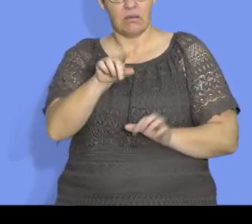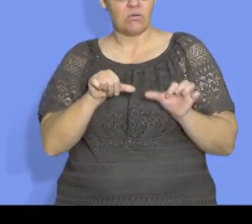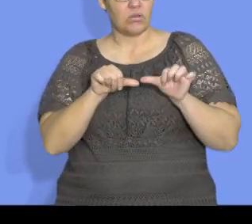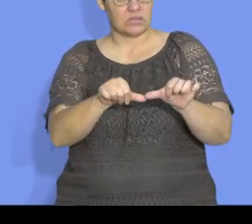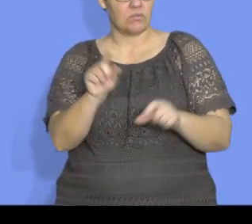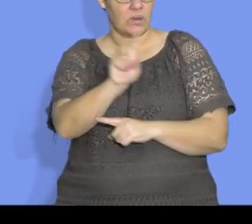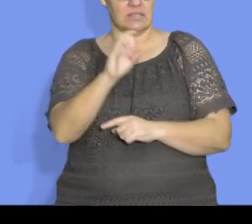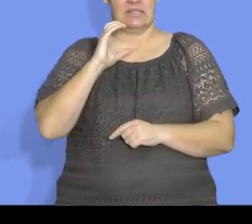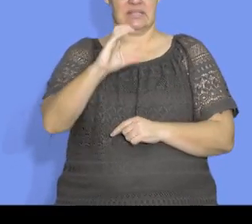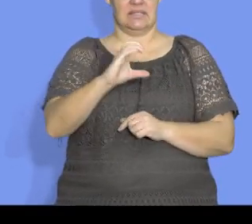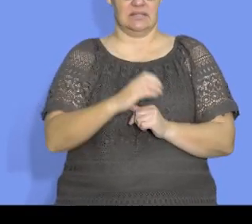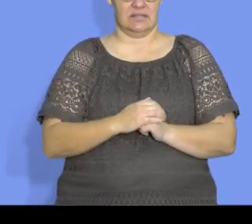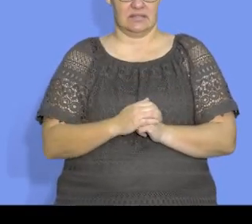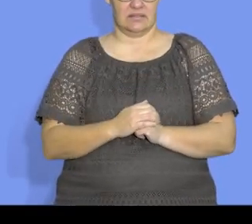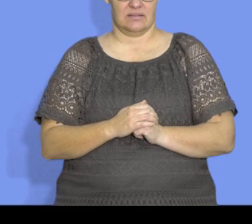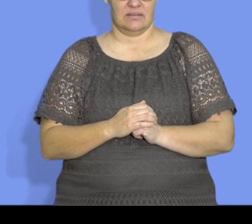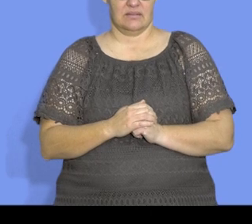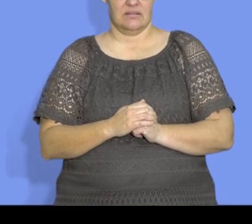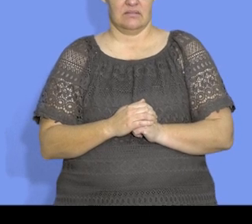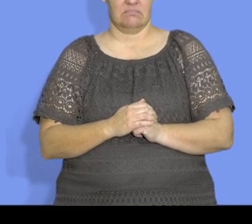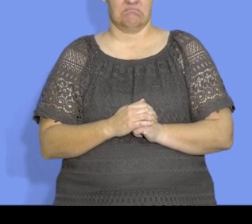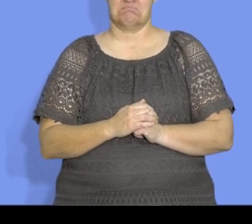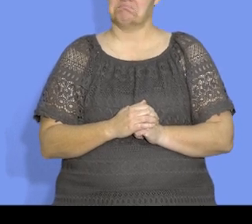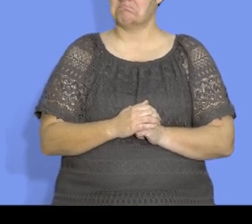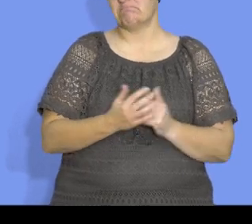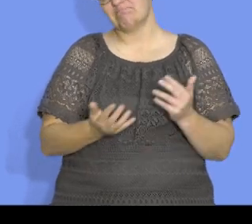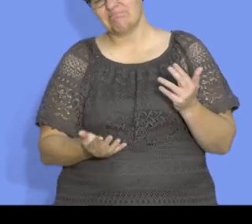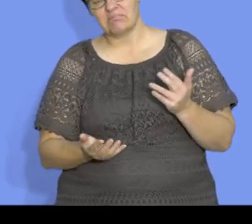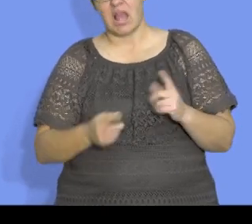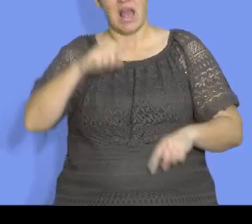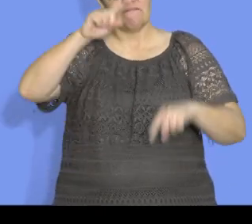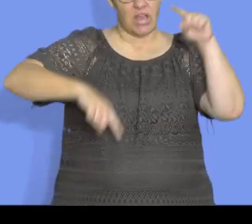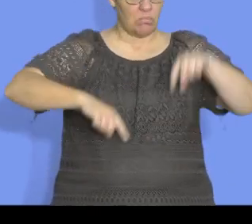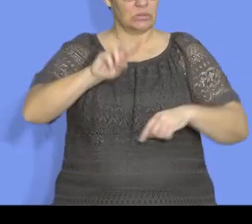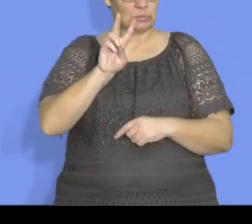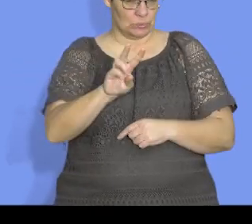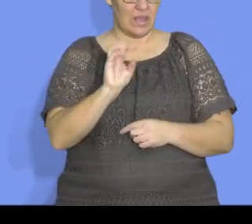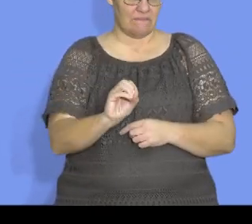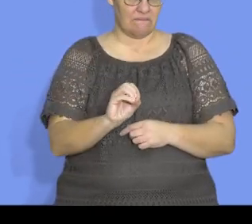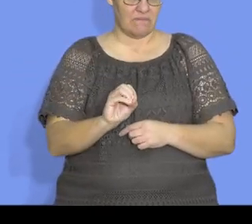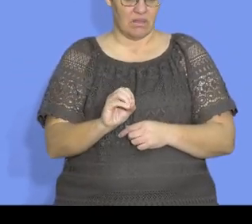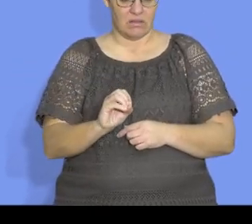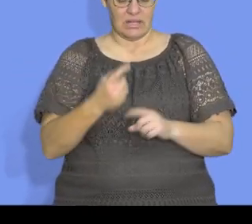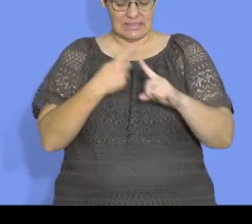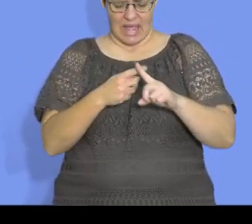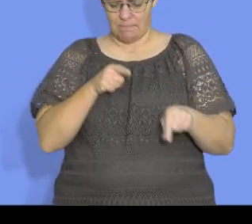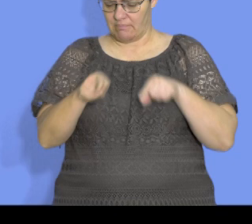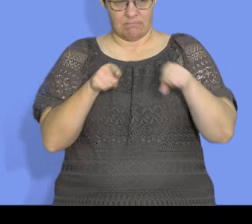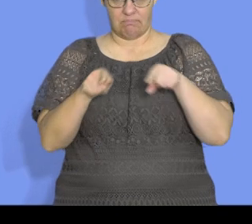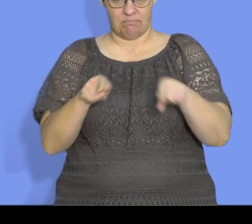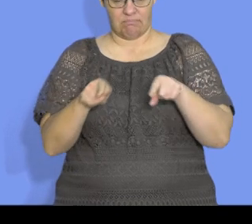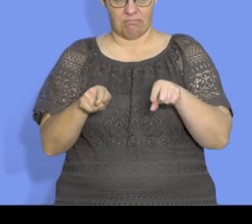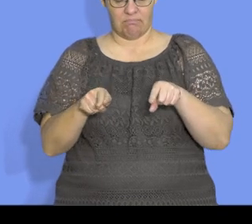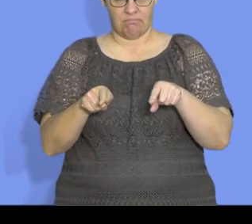that constant is c, and we've got two variables multiplied by each other.